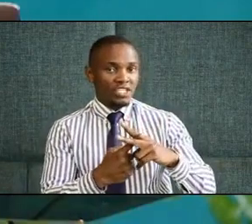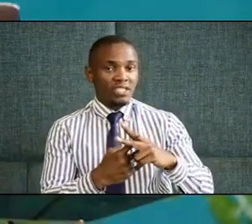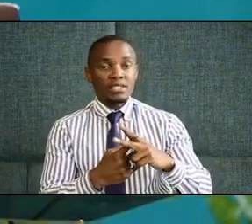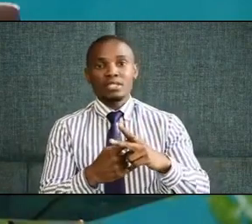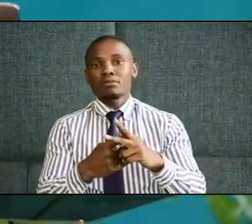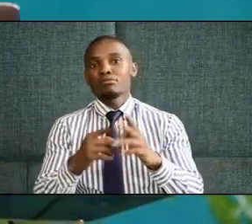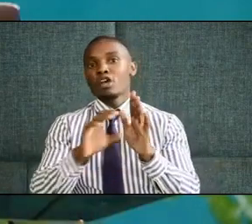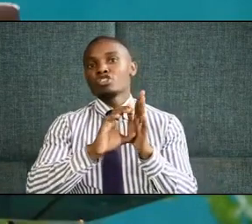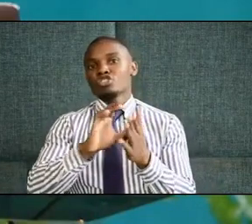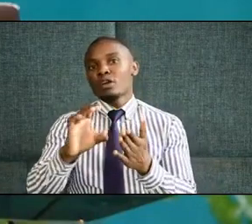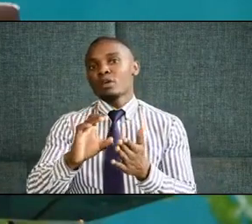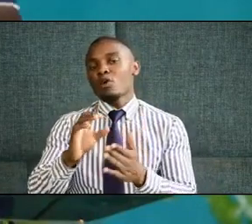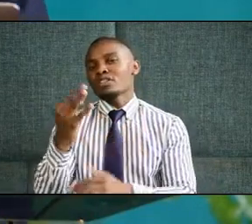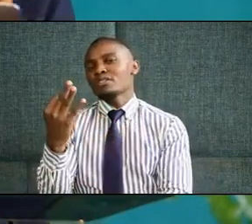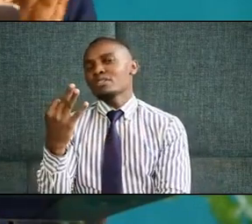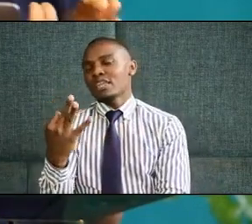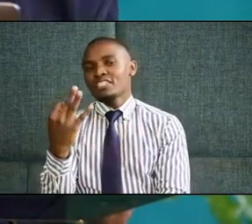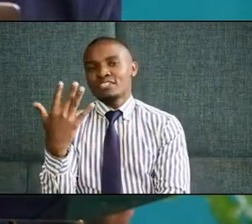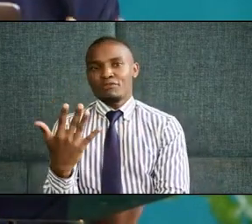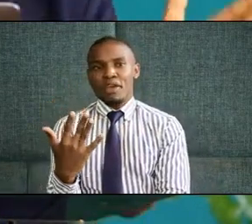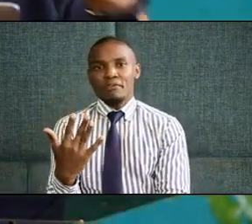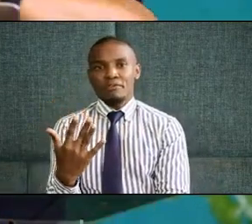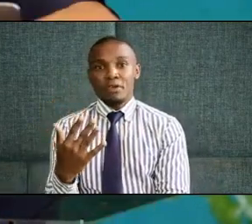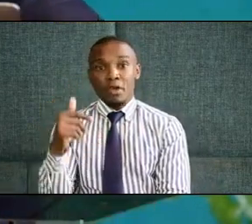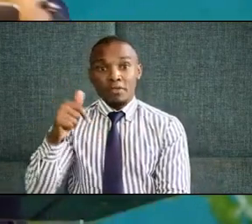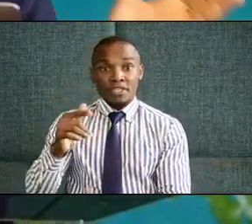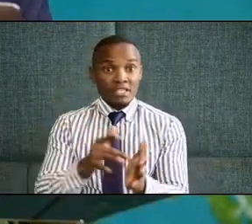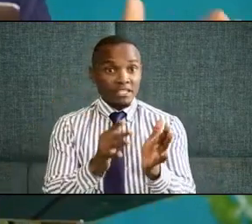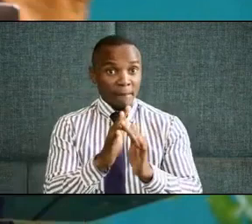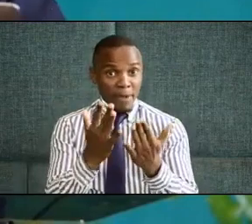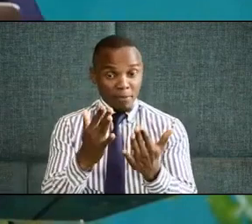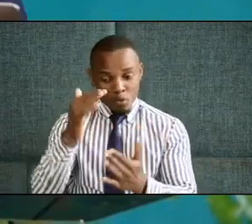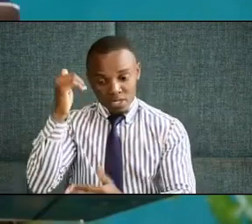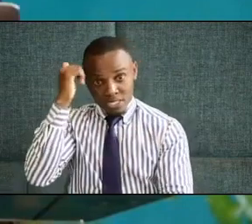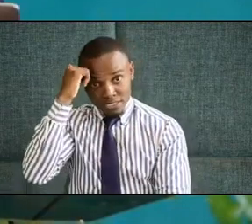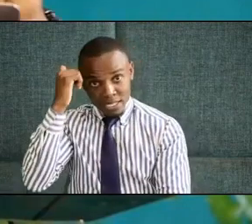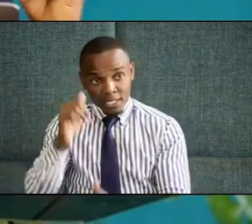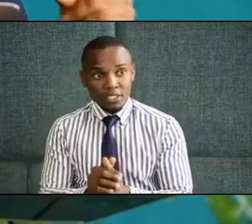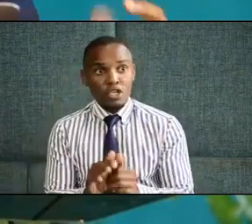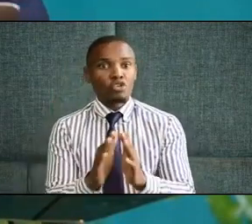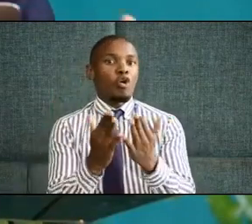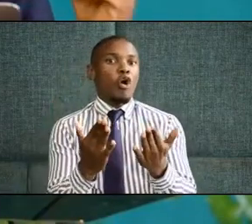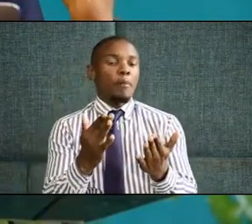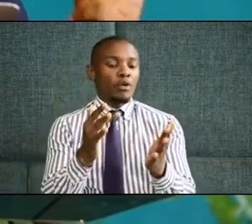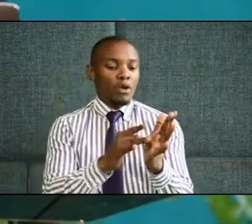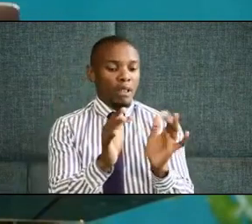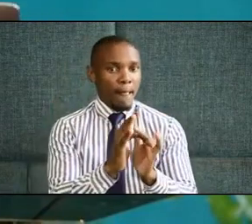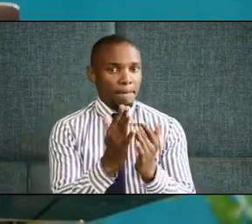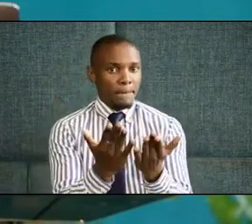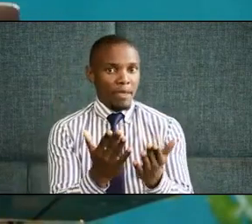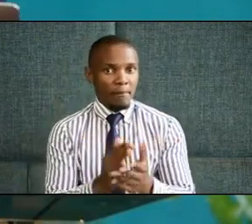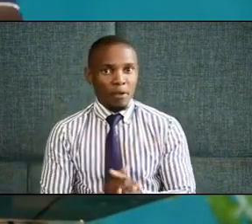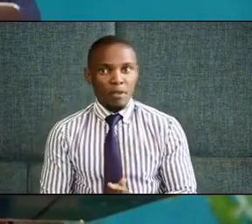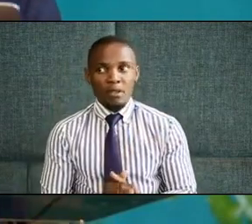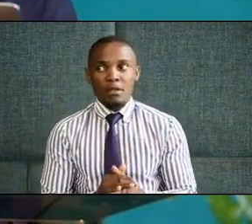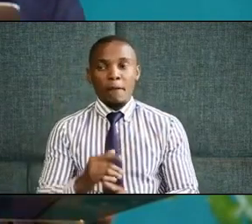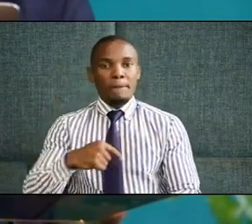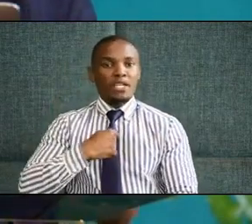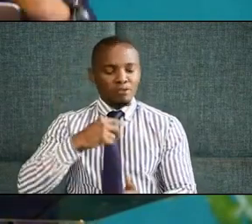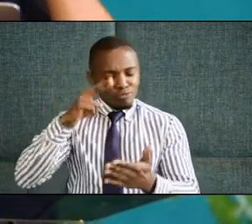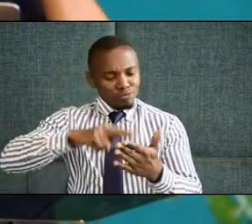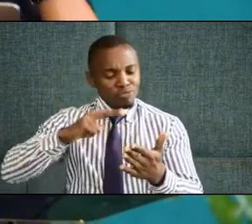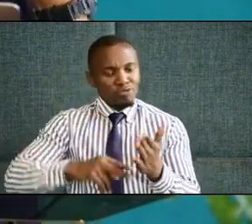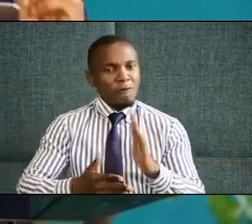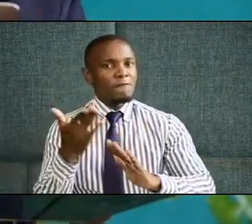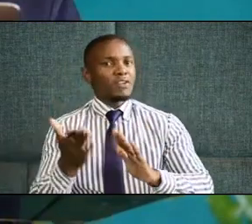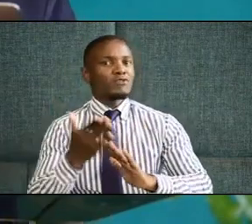to be a Bible study, so please kindly open your Bible. I will ask you to flip and I will run with the speed of light so